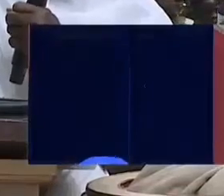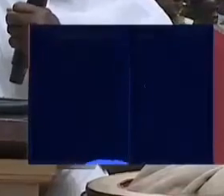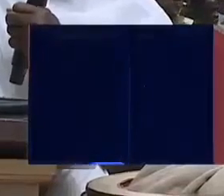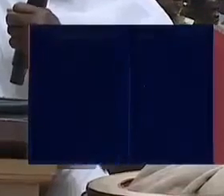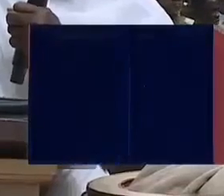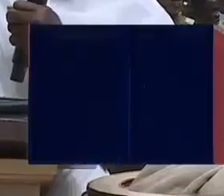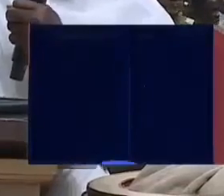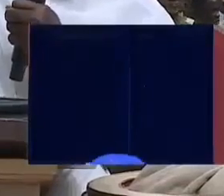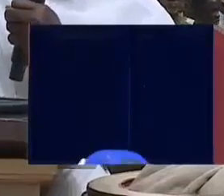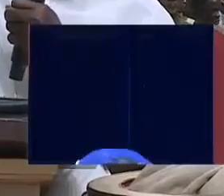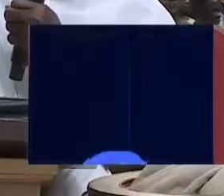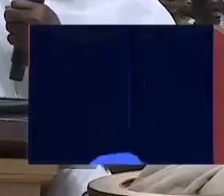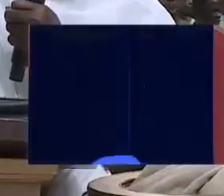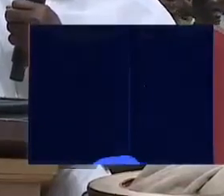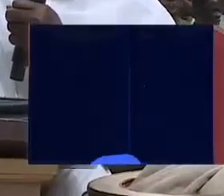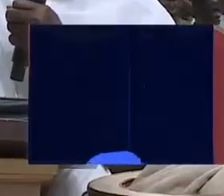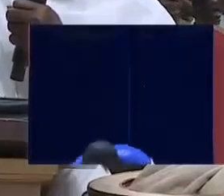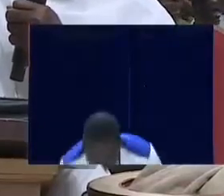anointing.